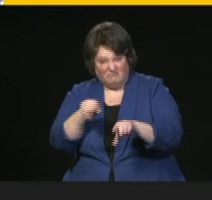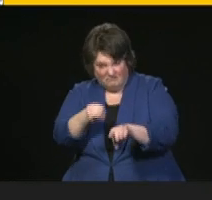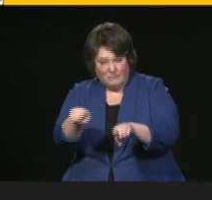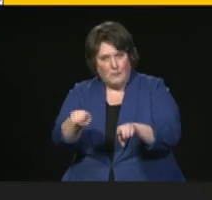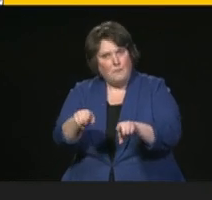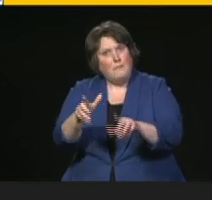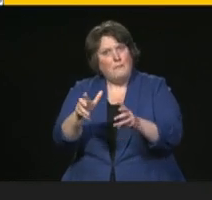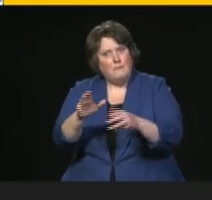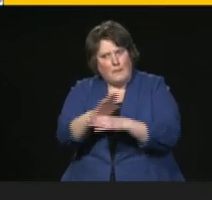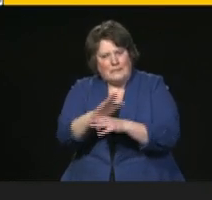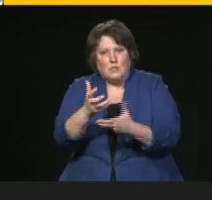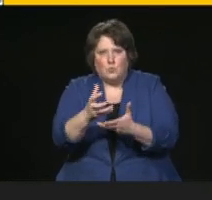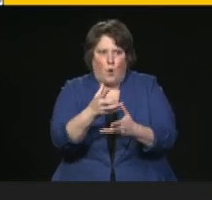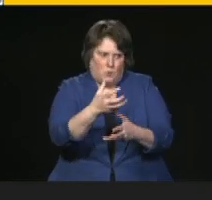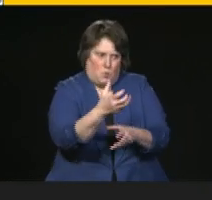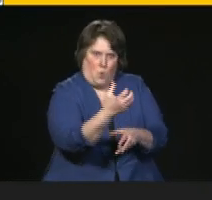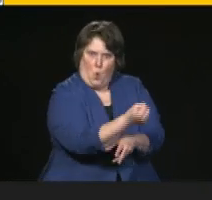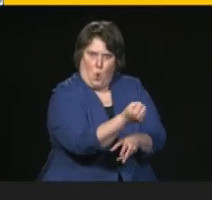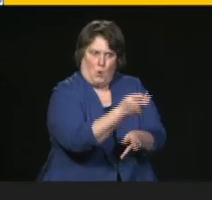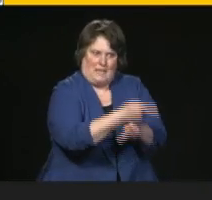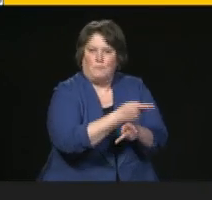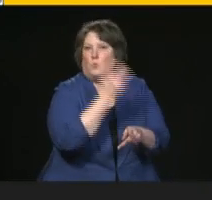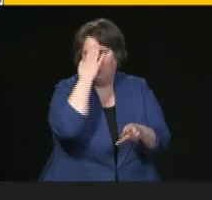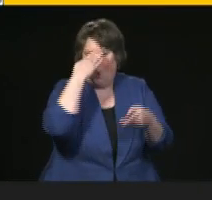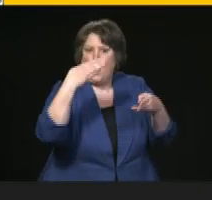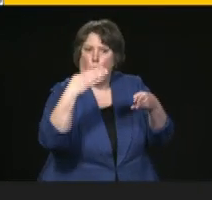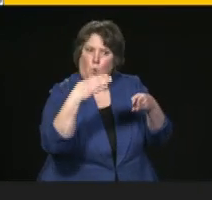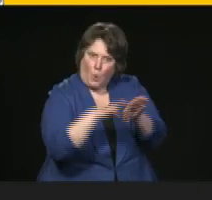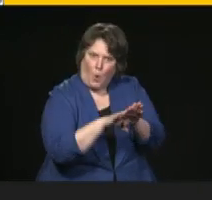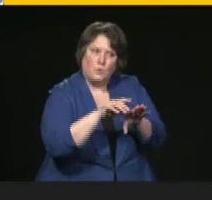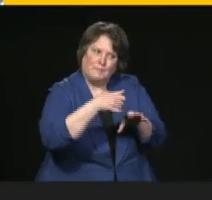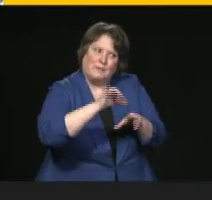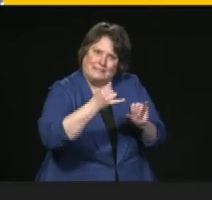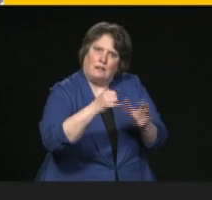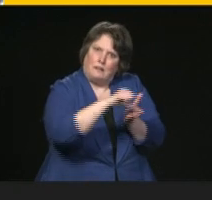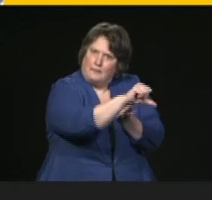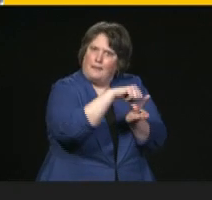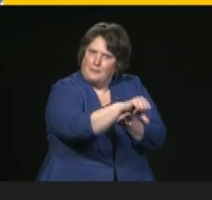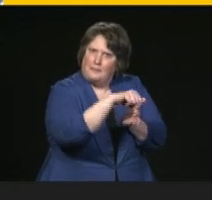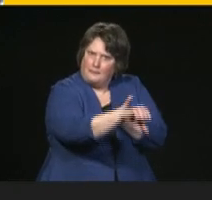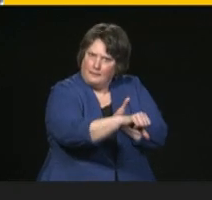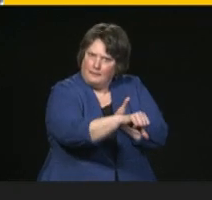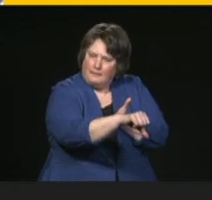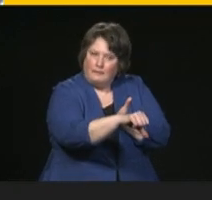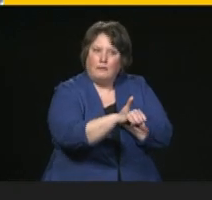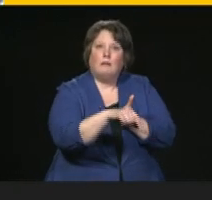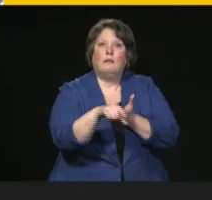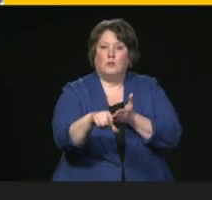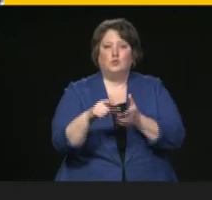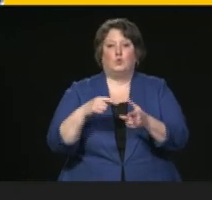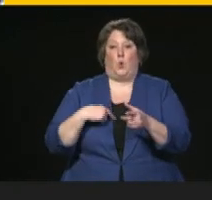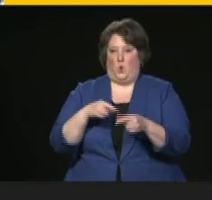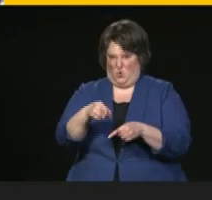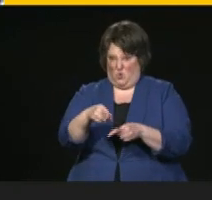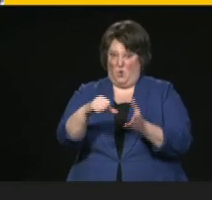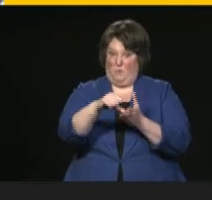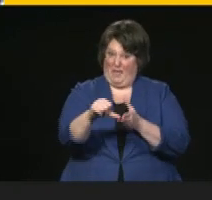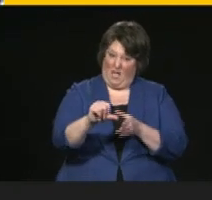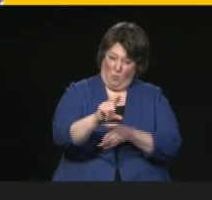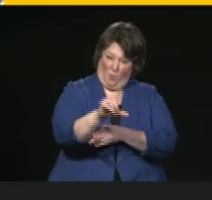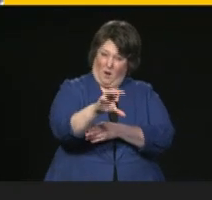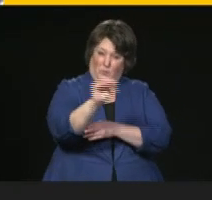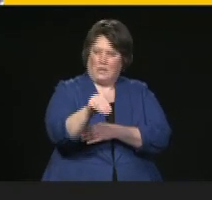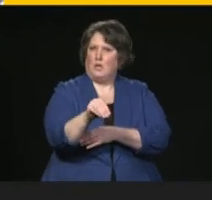those businesses, what we're saying is we will provide them with a wage subsidy so they can continue paying their staff directly, meaning